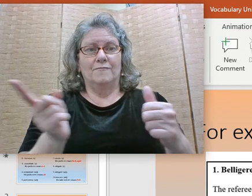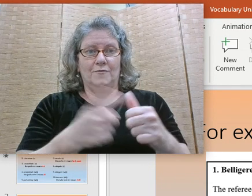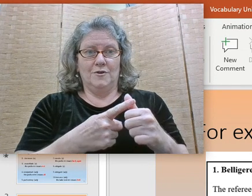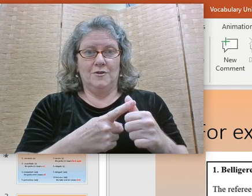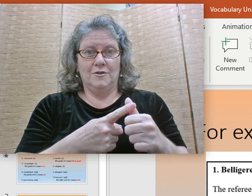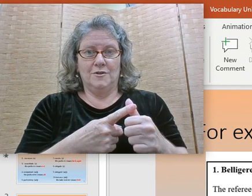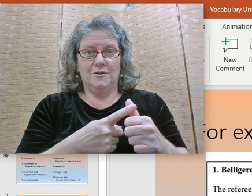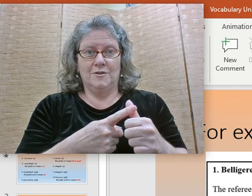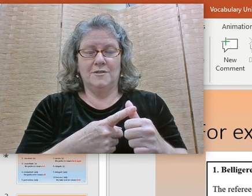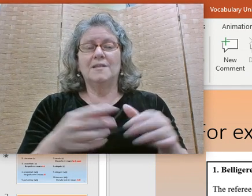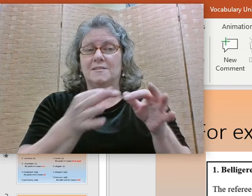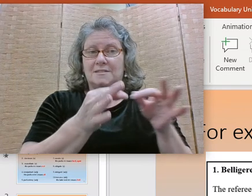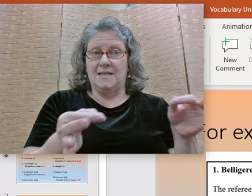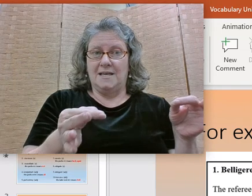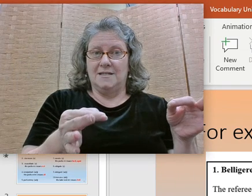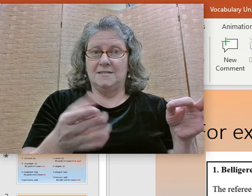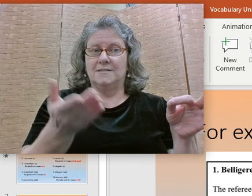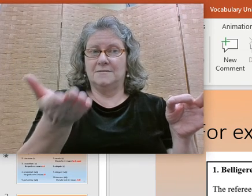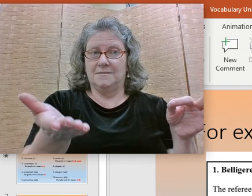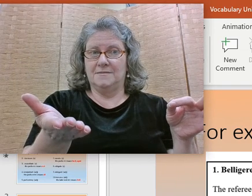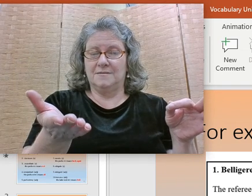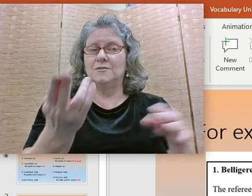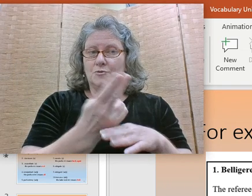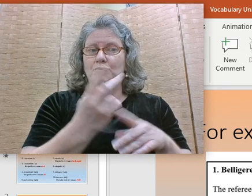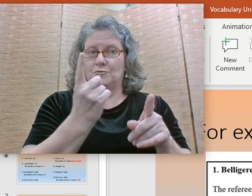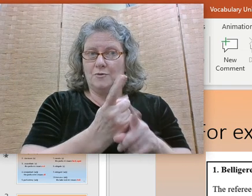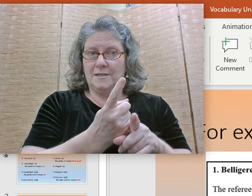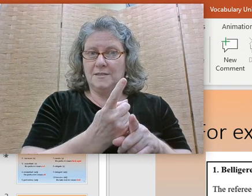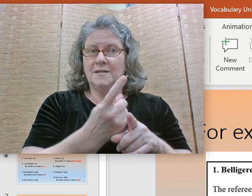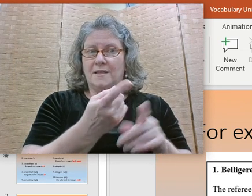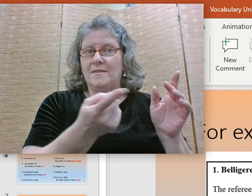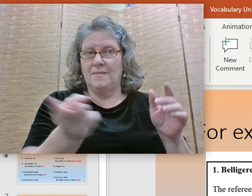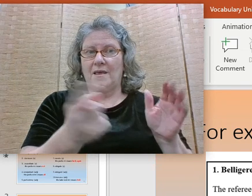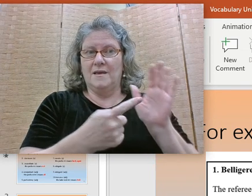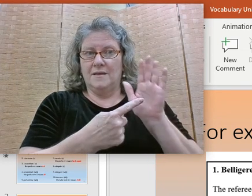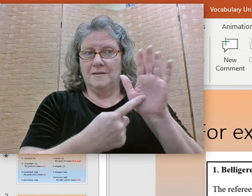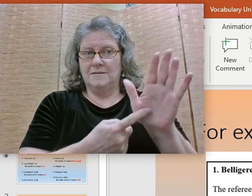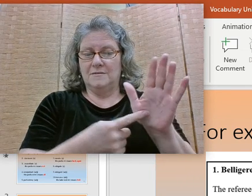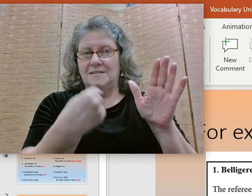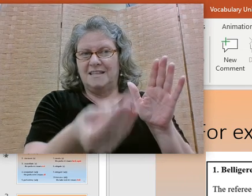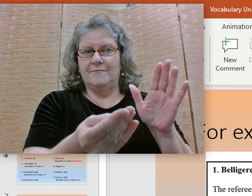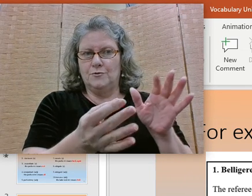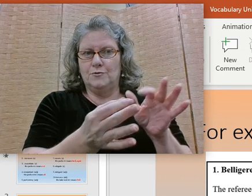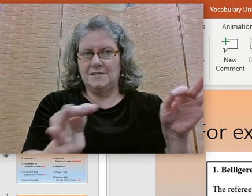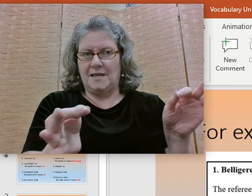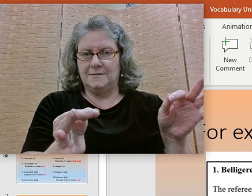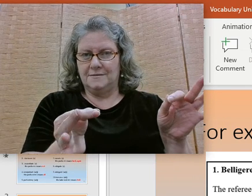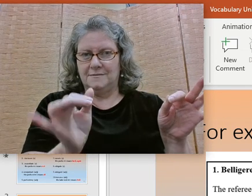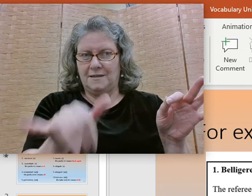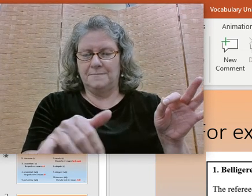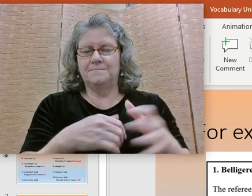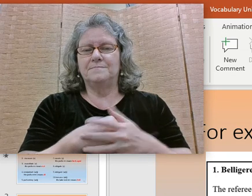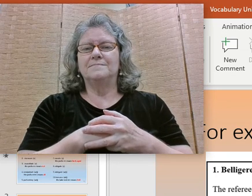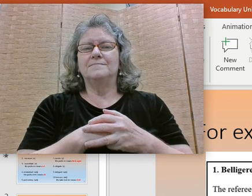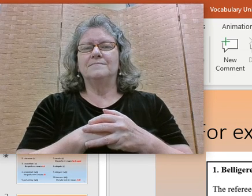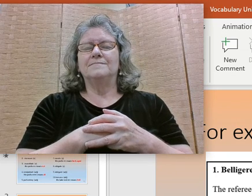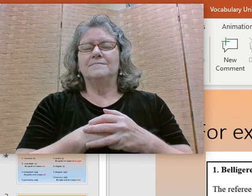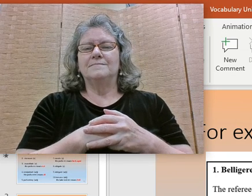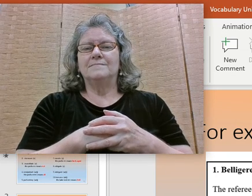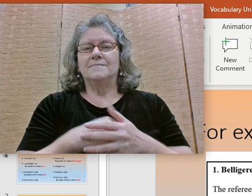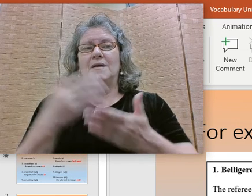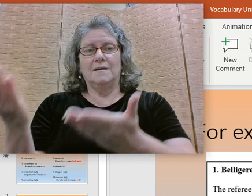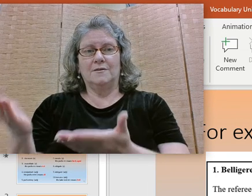see is the sentence used correctly in a sentence. Or the word used correctly in a sentence. And